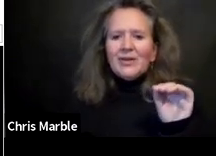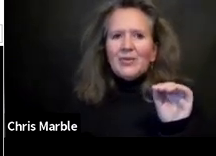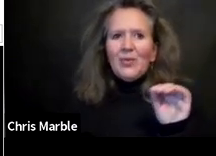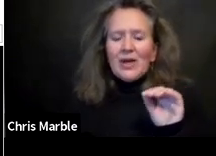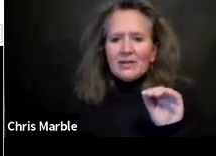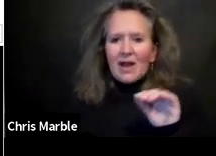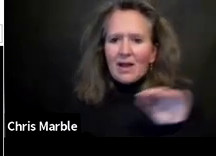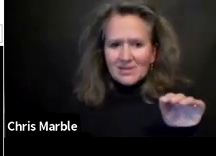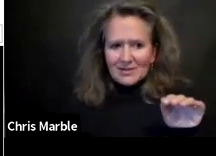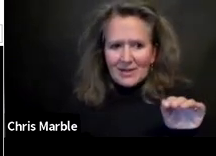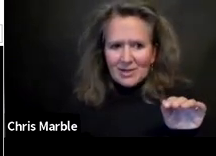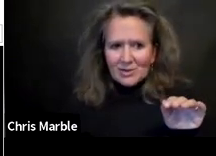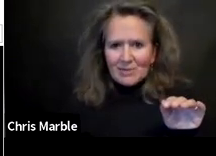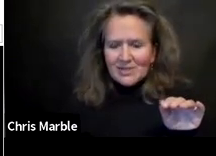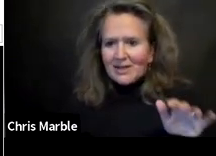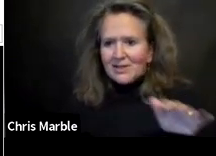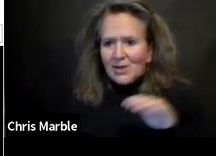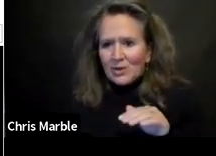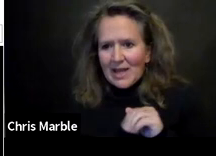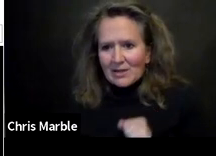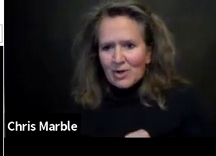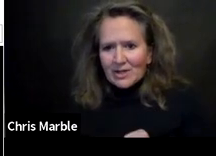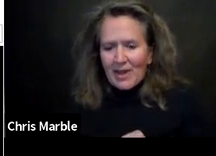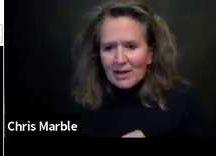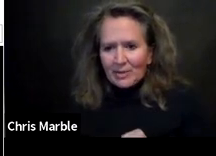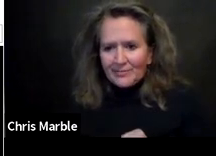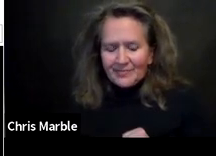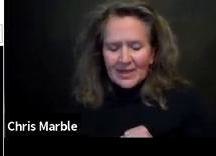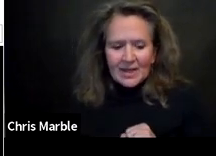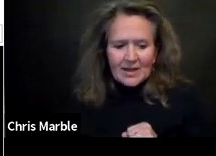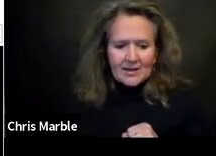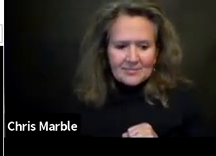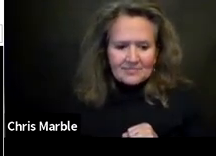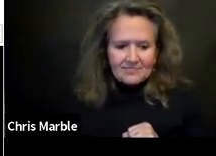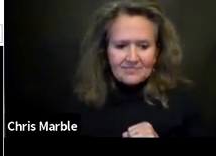back up. One of the cons to live transcribe is that is only Android compatible.